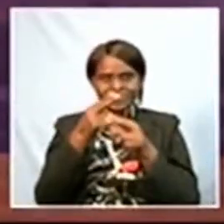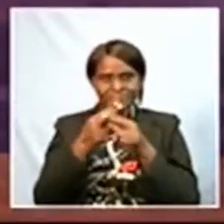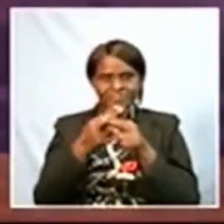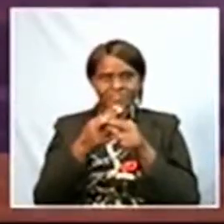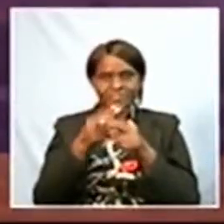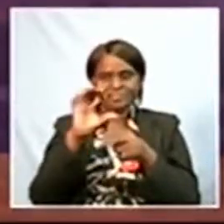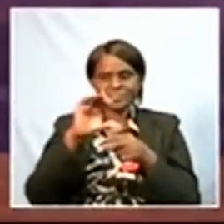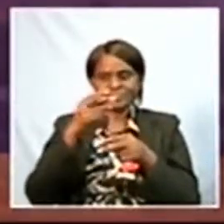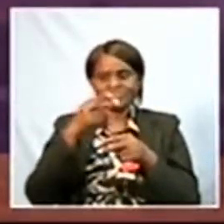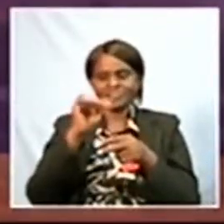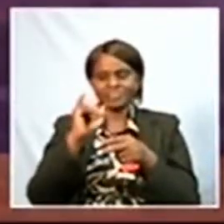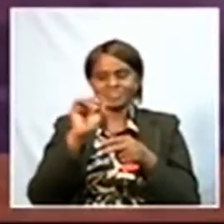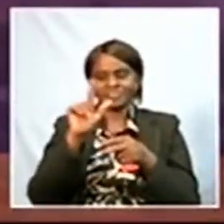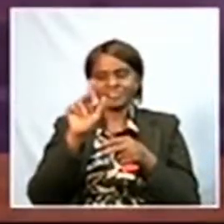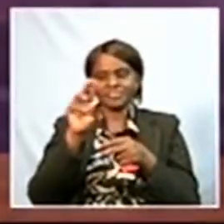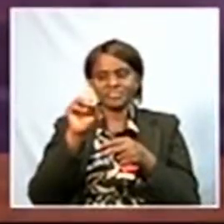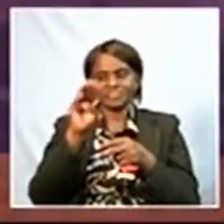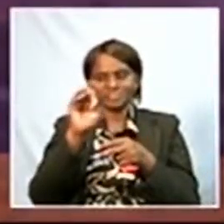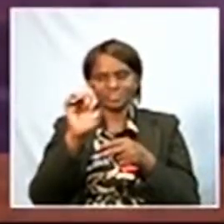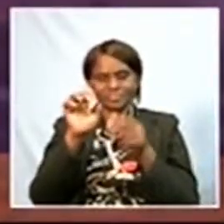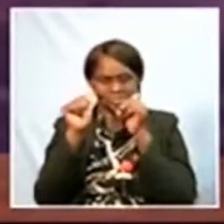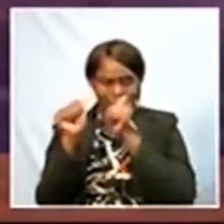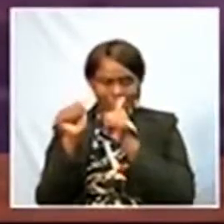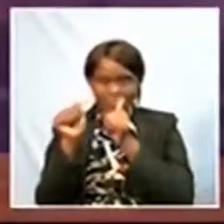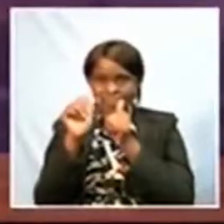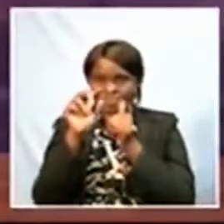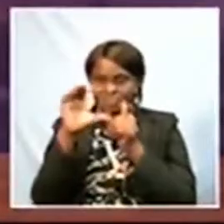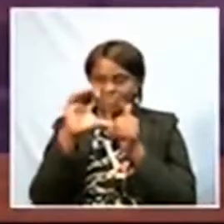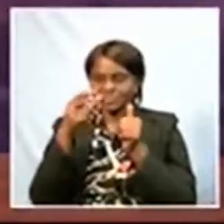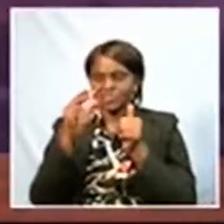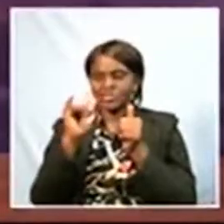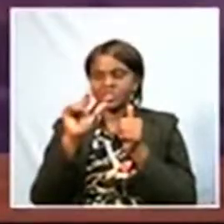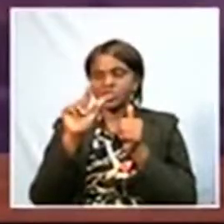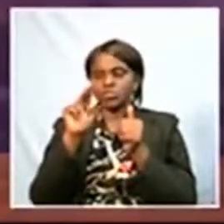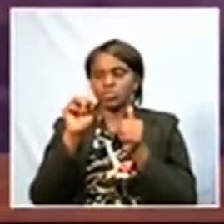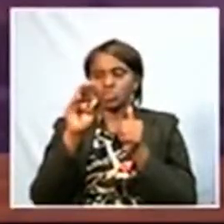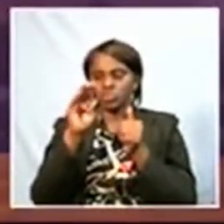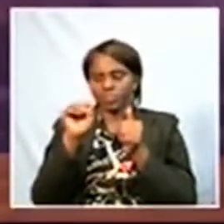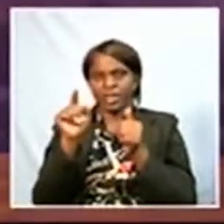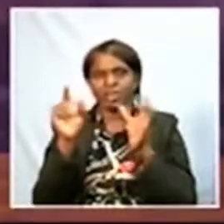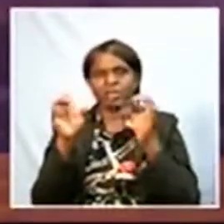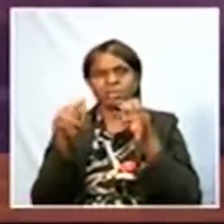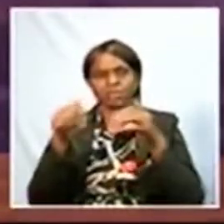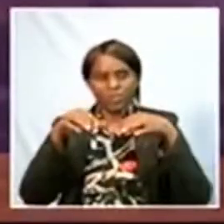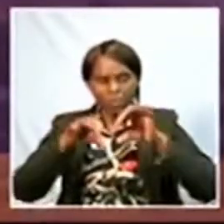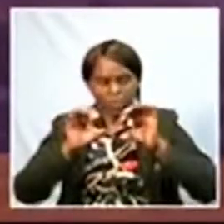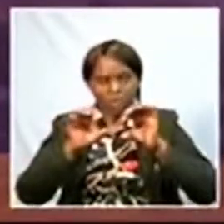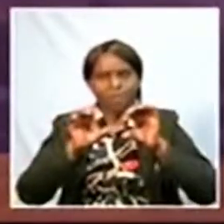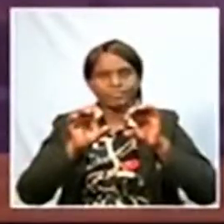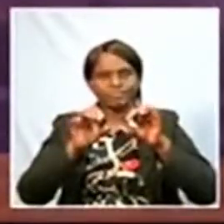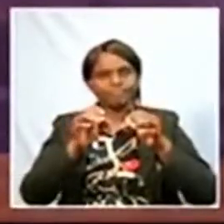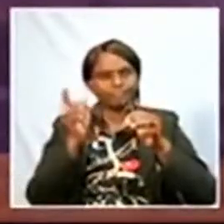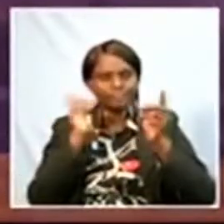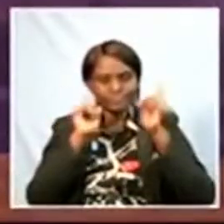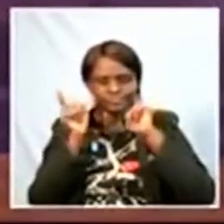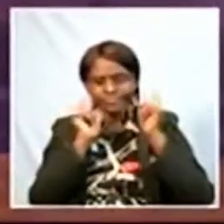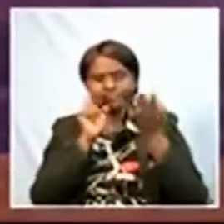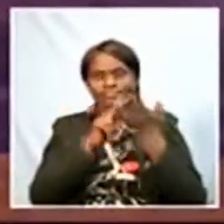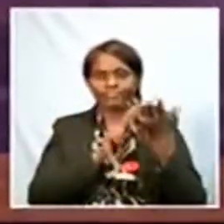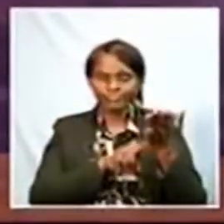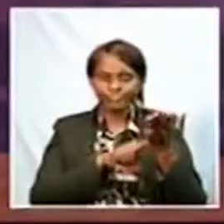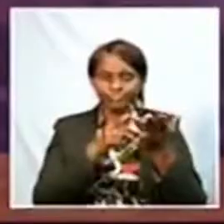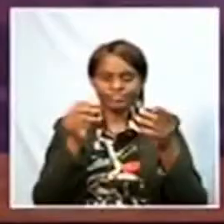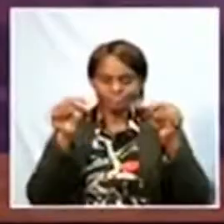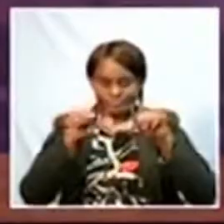Rebecca Chirumba, who's the acting town clerk for CHOMA Municipal Council, as the committee continues to receive the report of